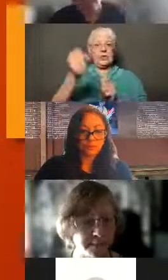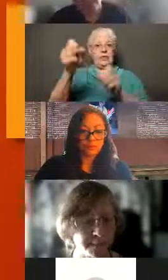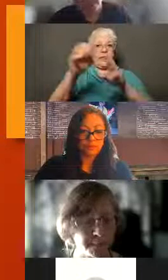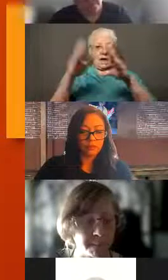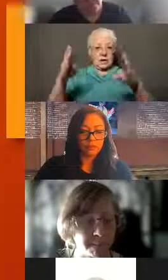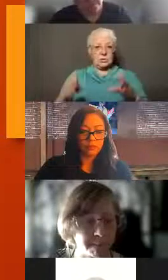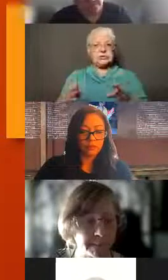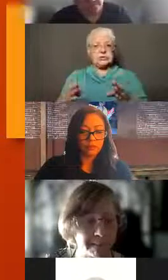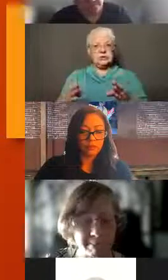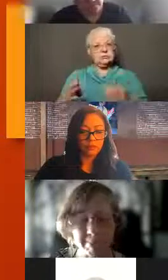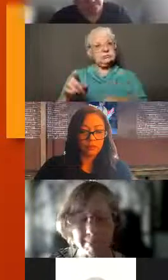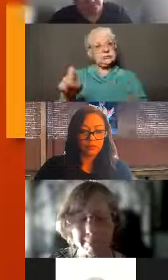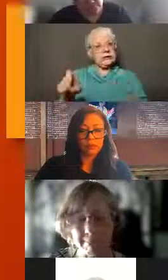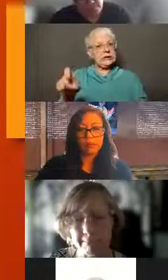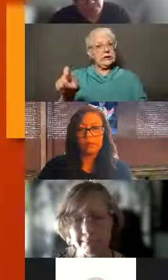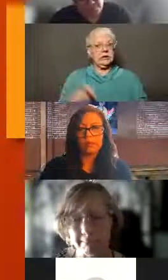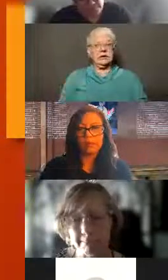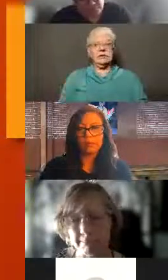needed.